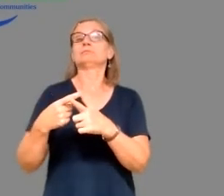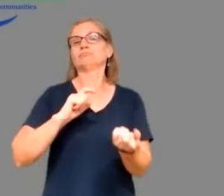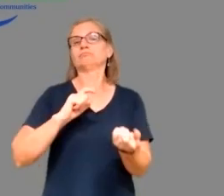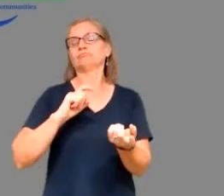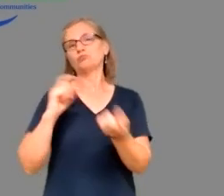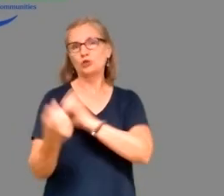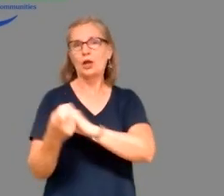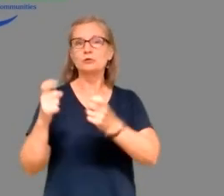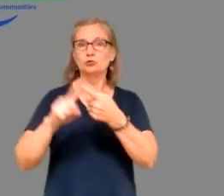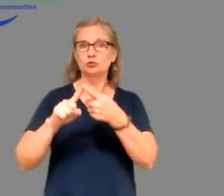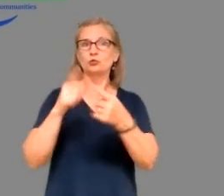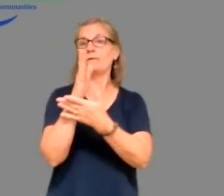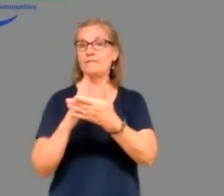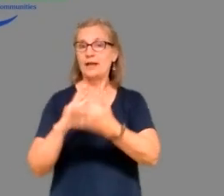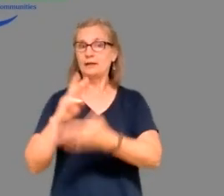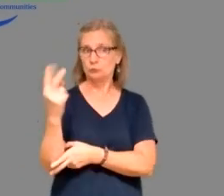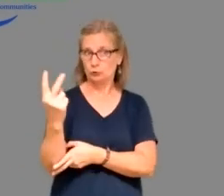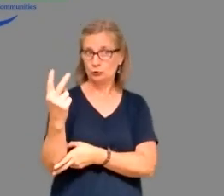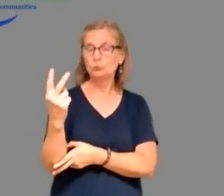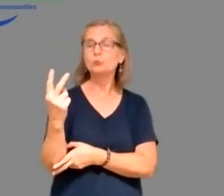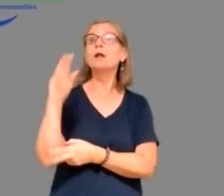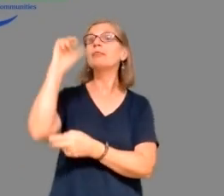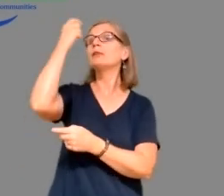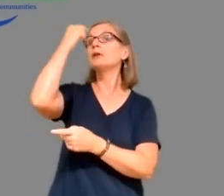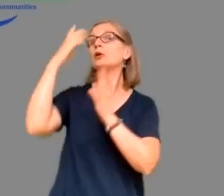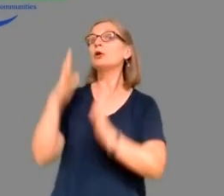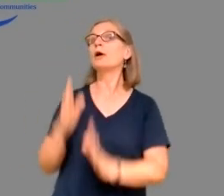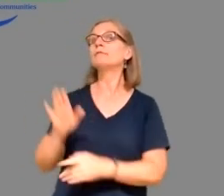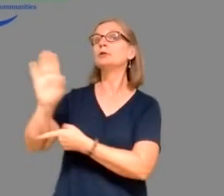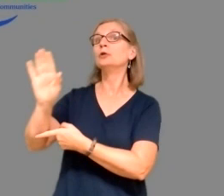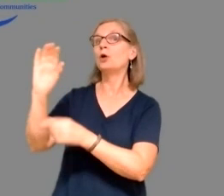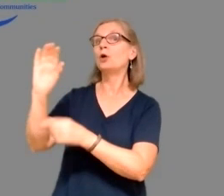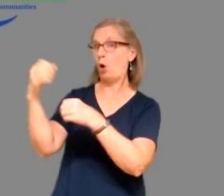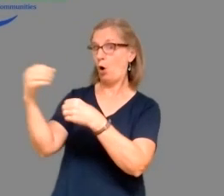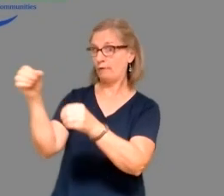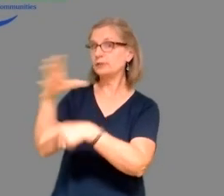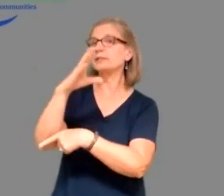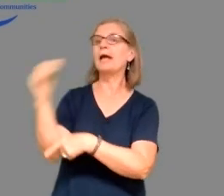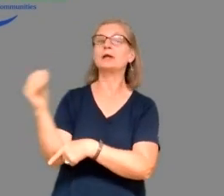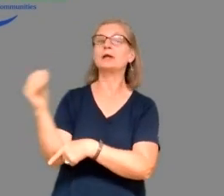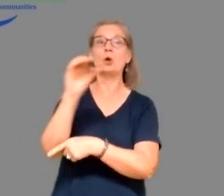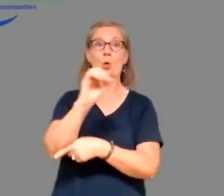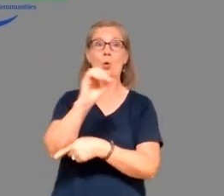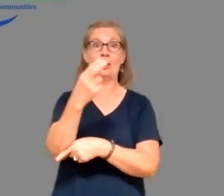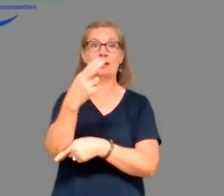The governor's office and OHA should have some guidance regarding that coming out hopefully tomorrow.